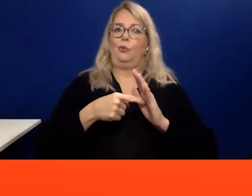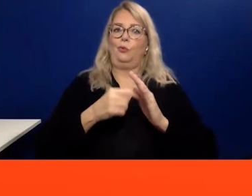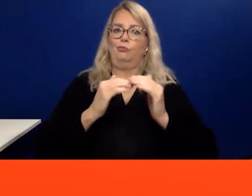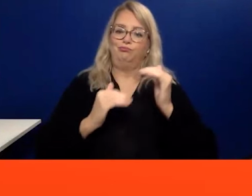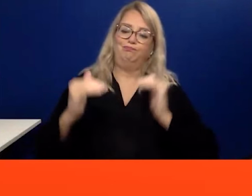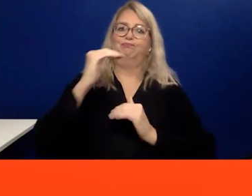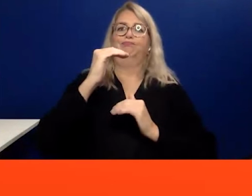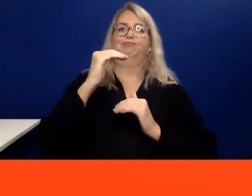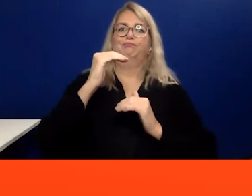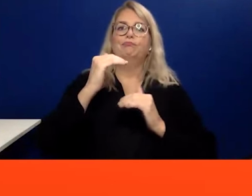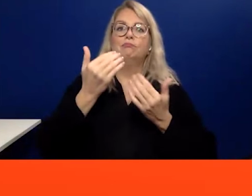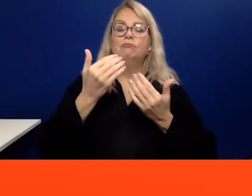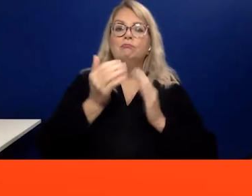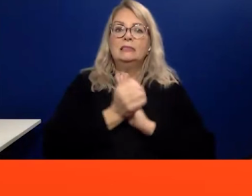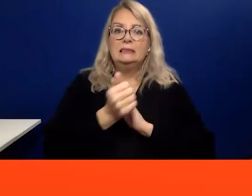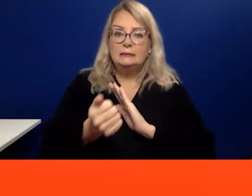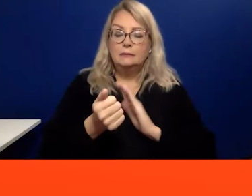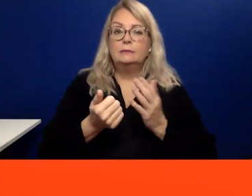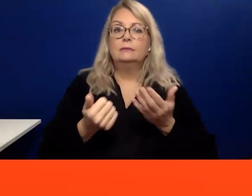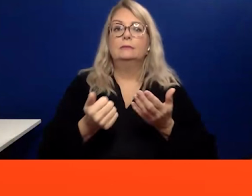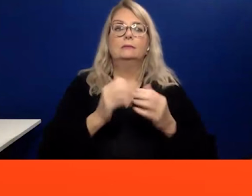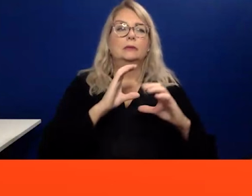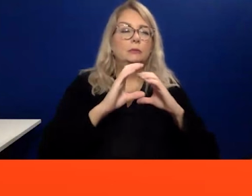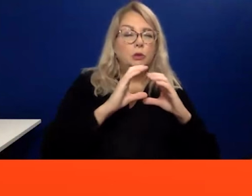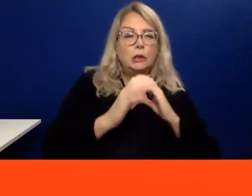skill perspective, communication, all those things that matter.